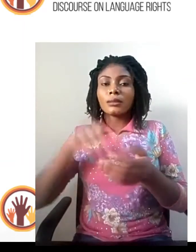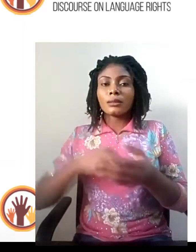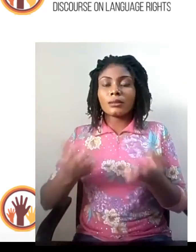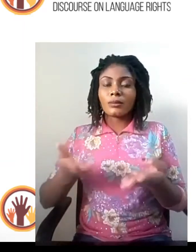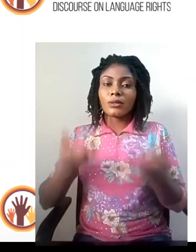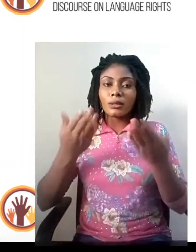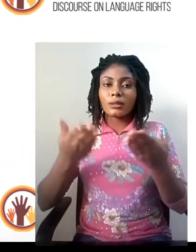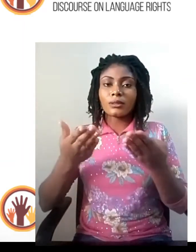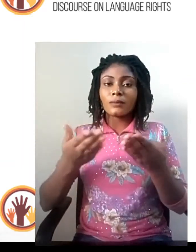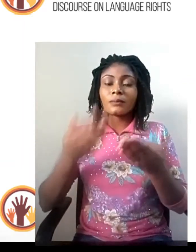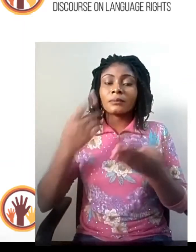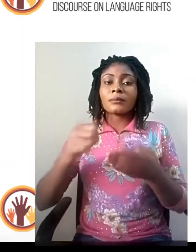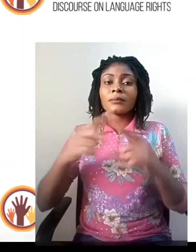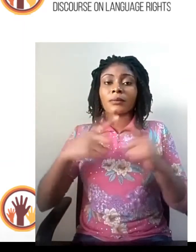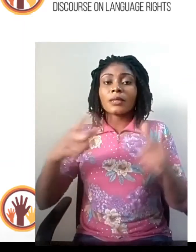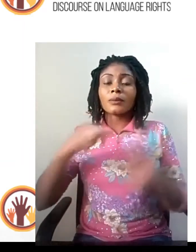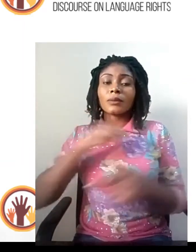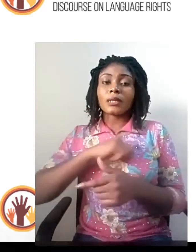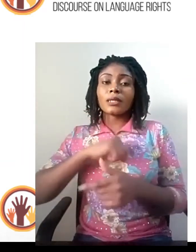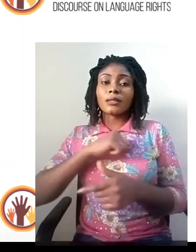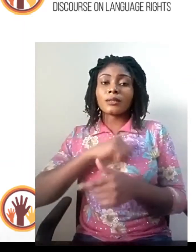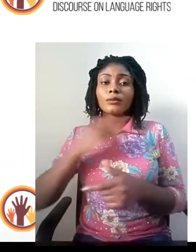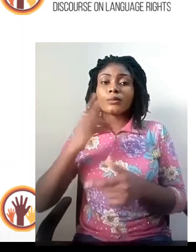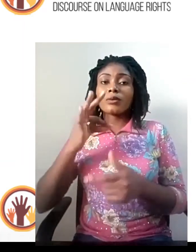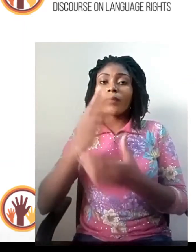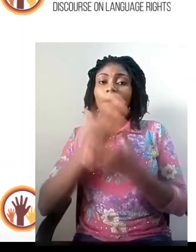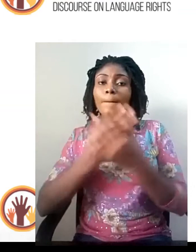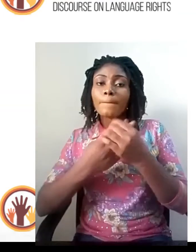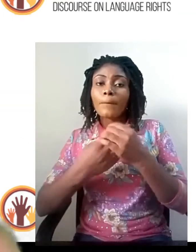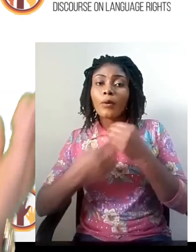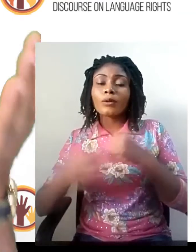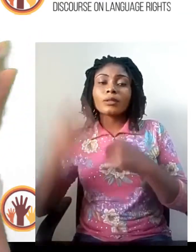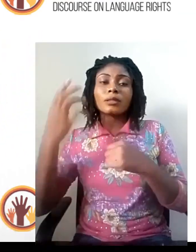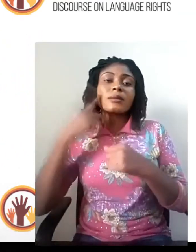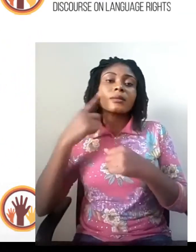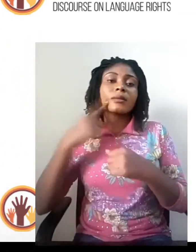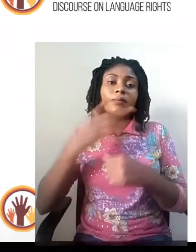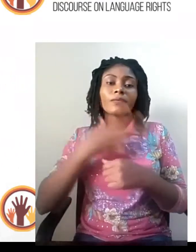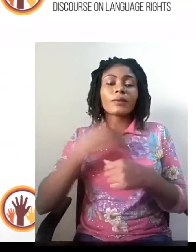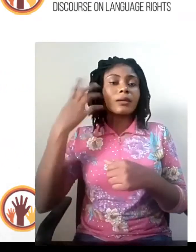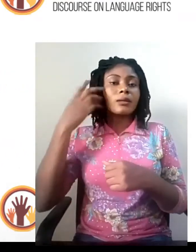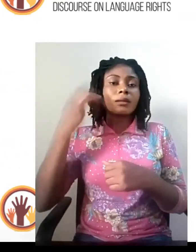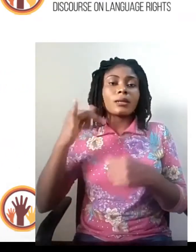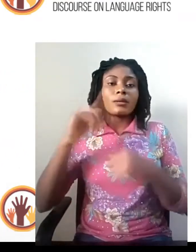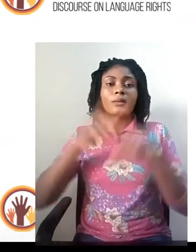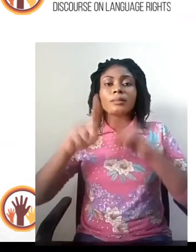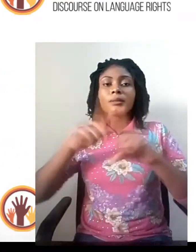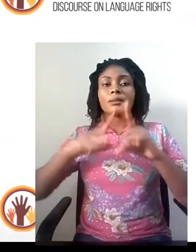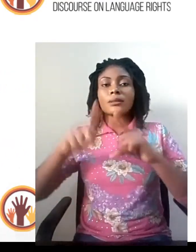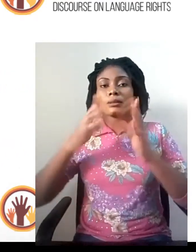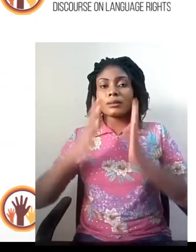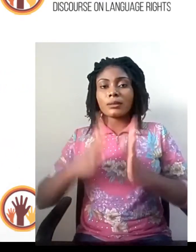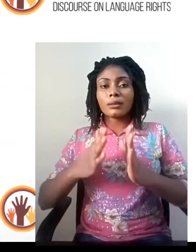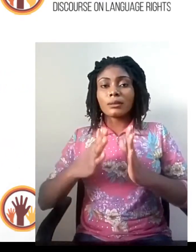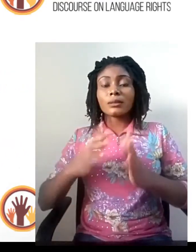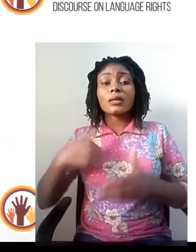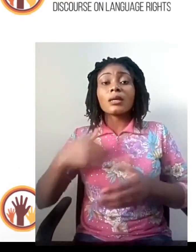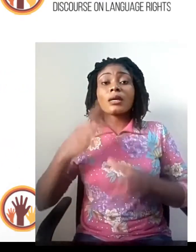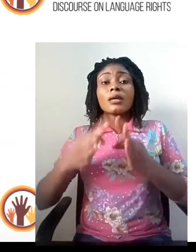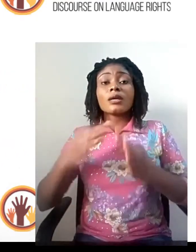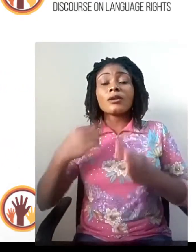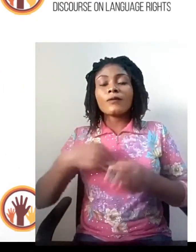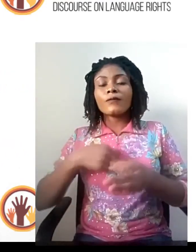attitude of both deaf and hearing signers. And if you go through our series, all the episodes in